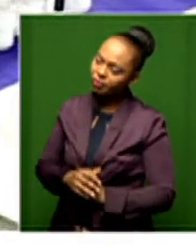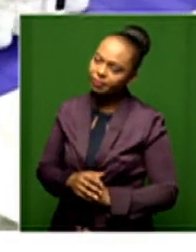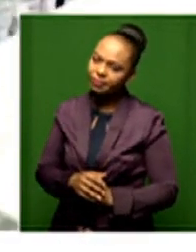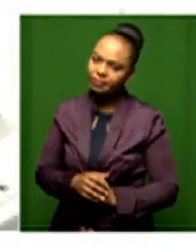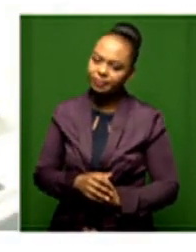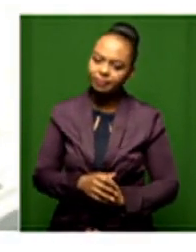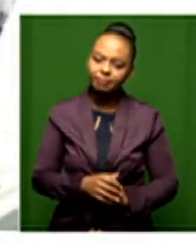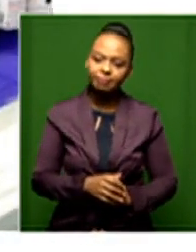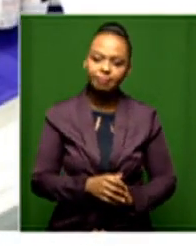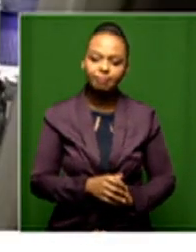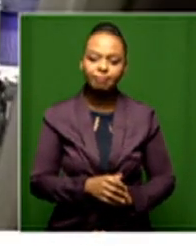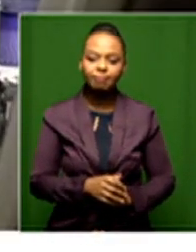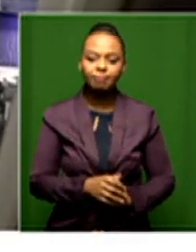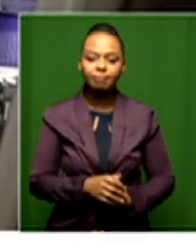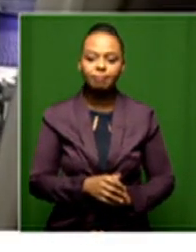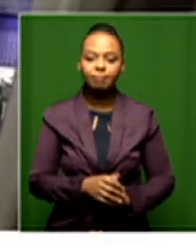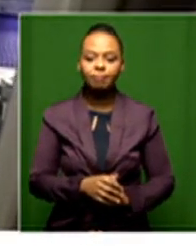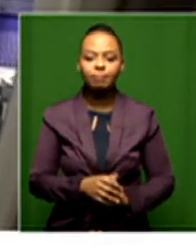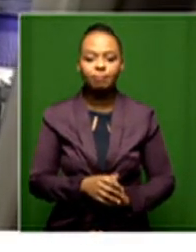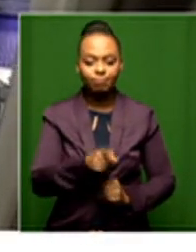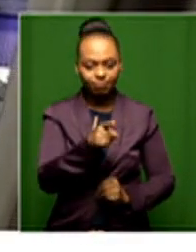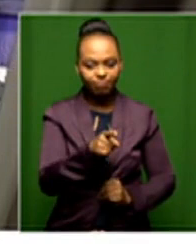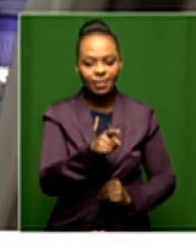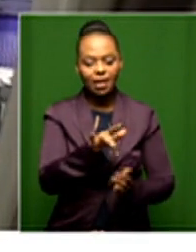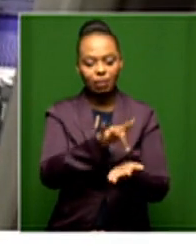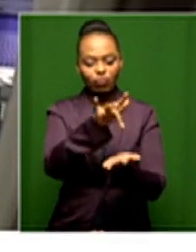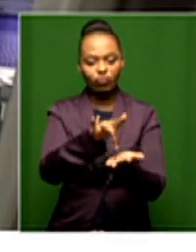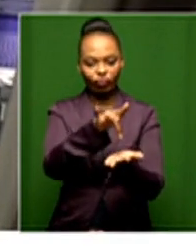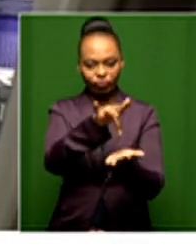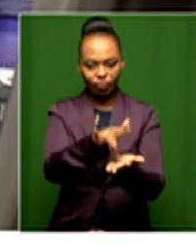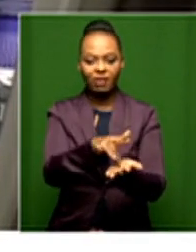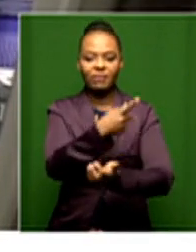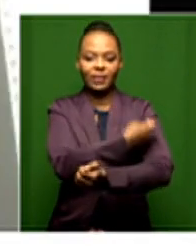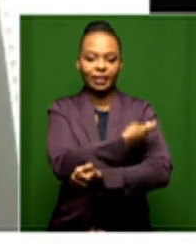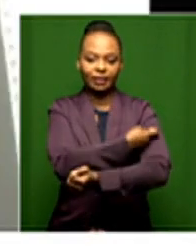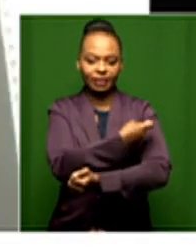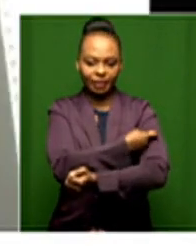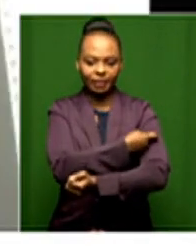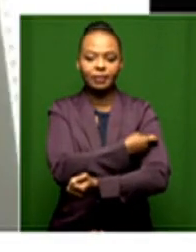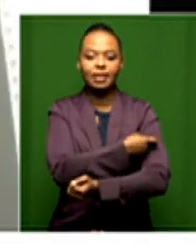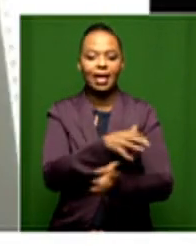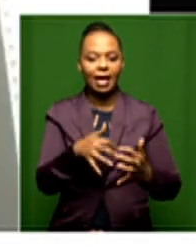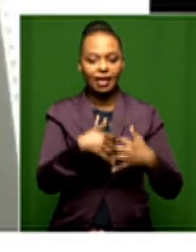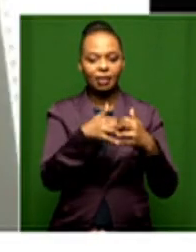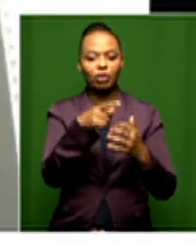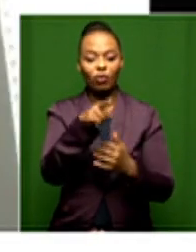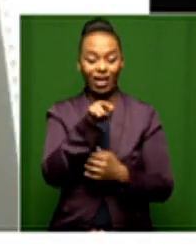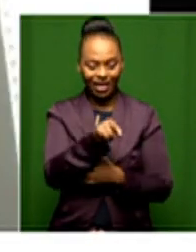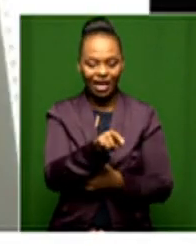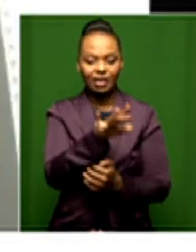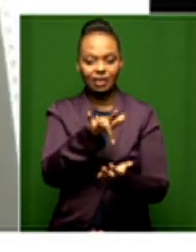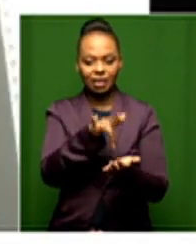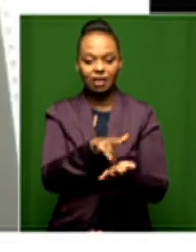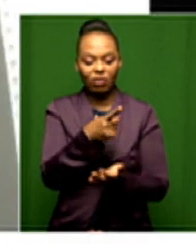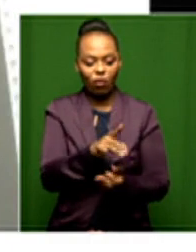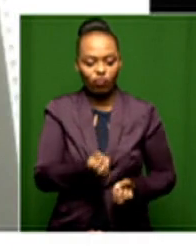They will access it at the vaccination points that will have been established as part of the rollout. And that, I